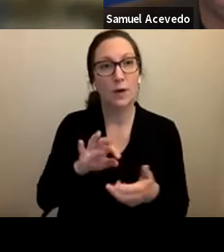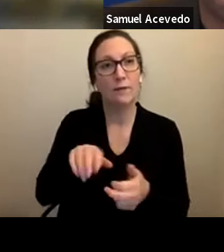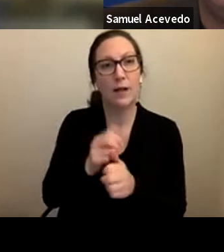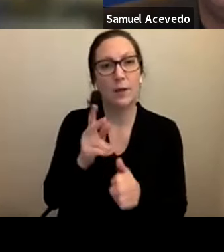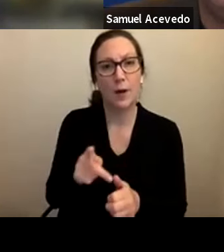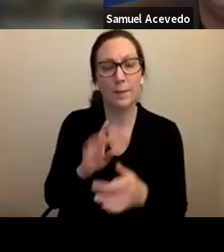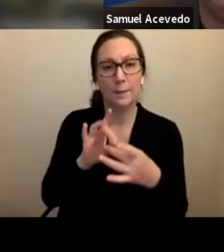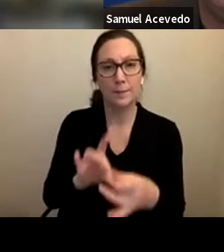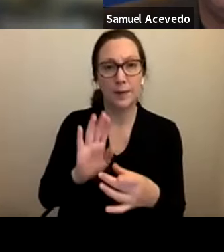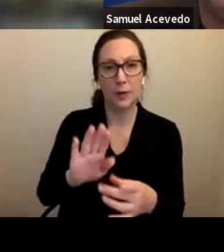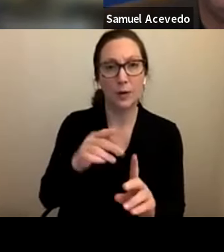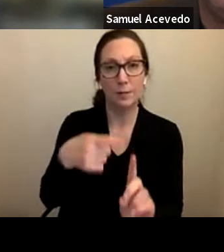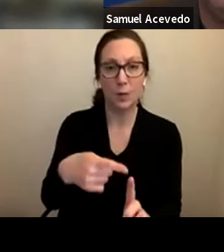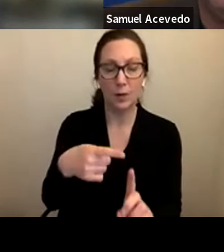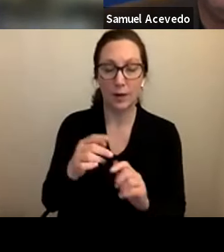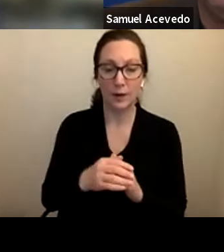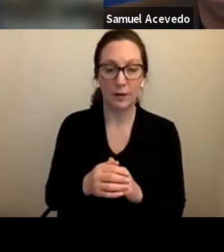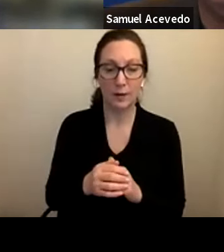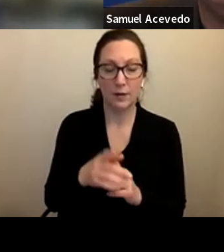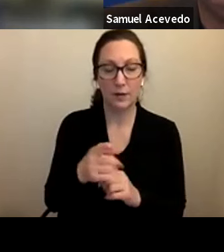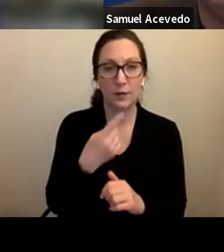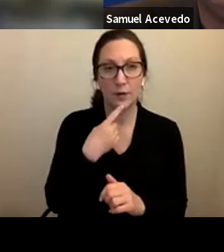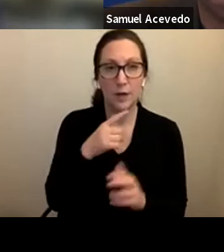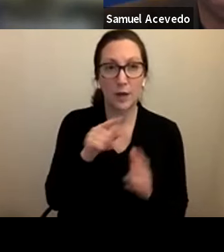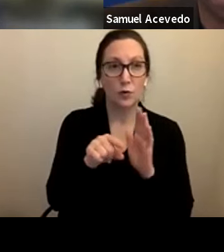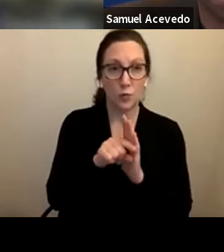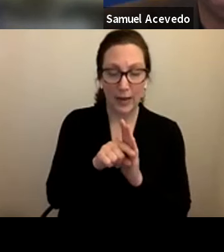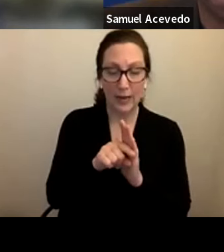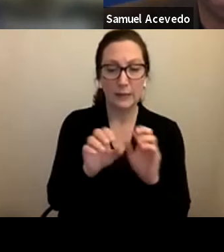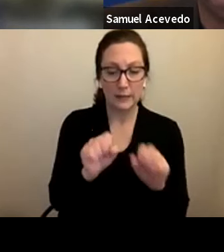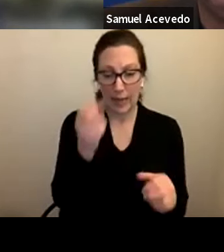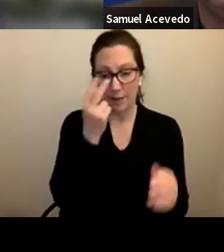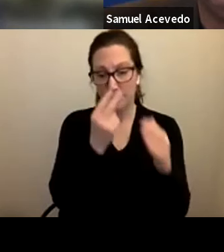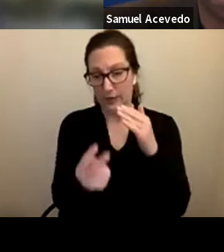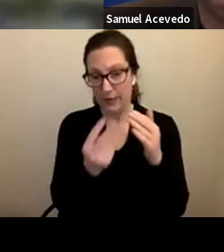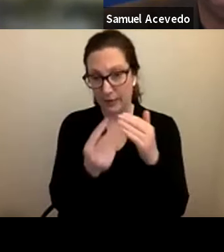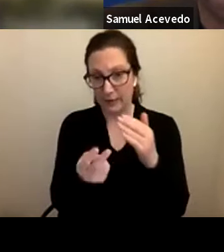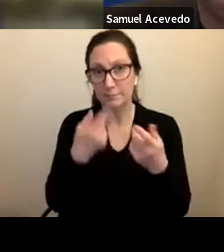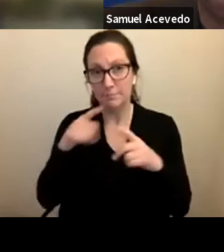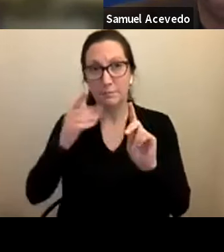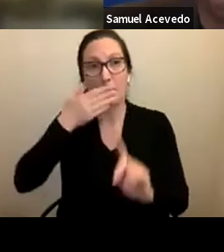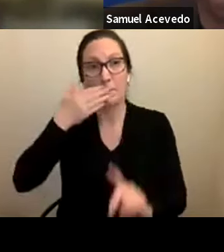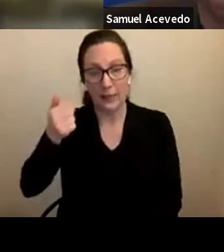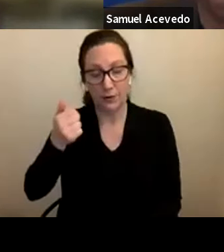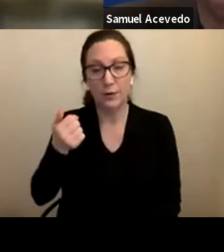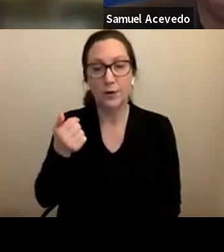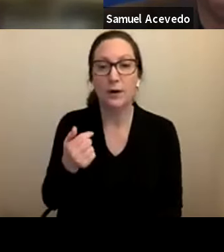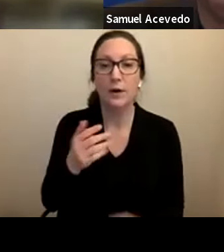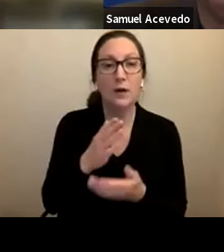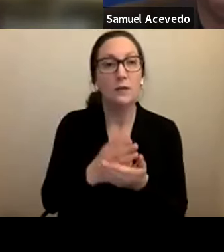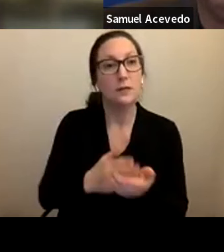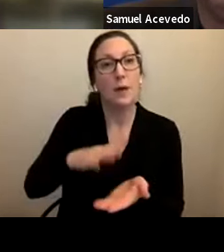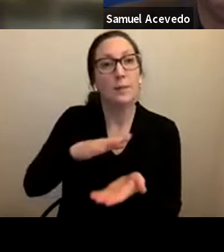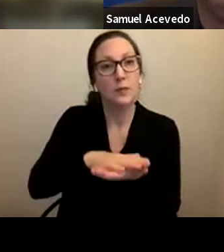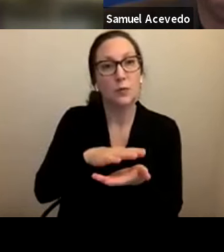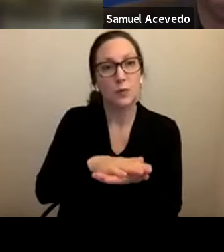point that with grades being more predictive, there are schools that use a